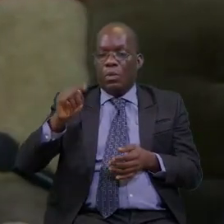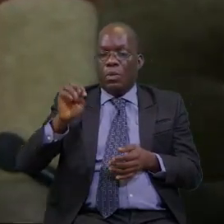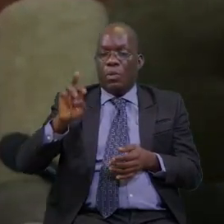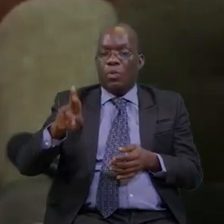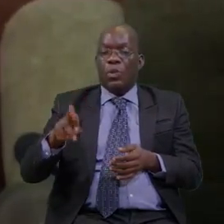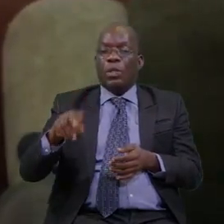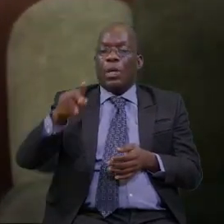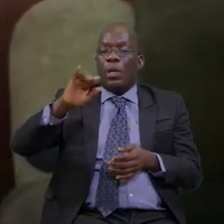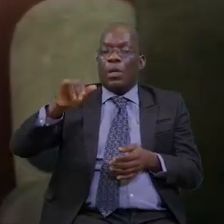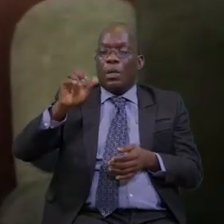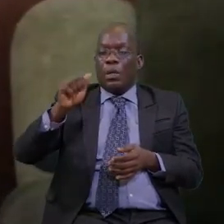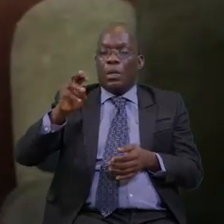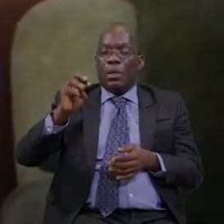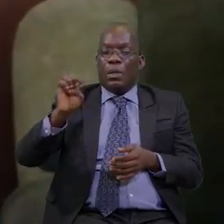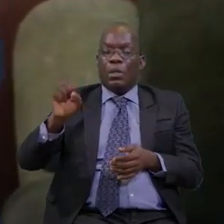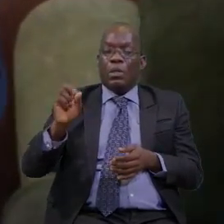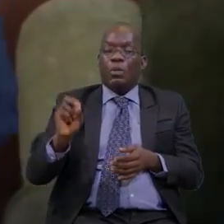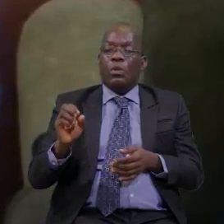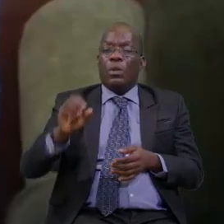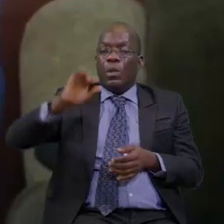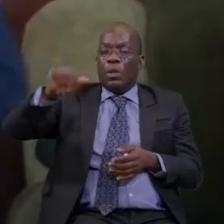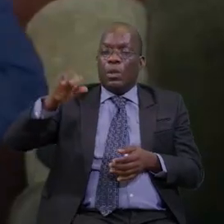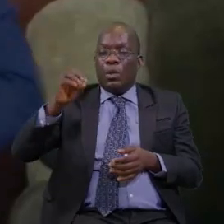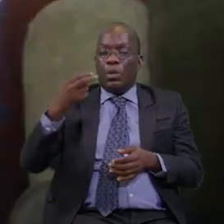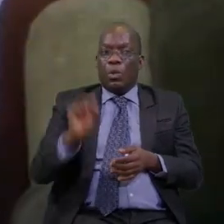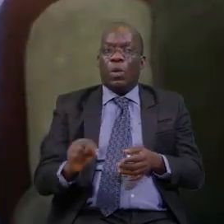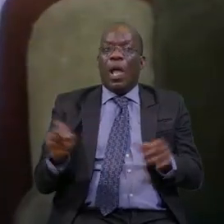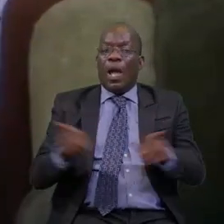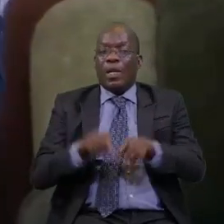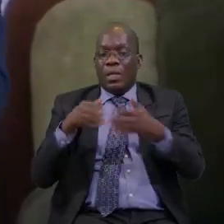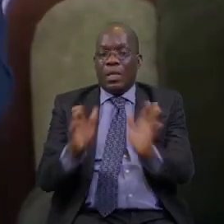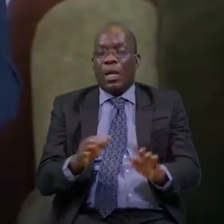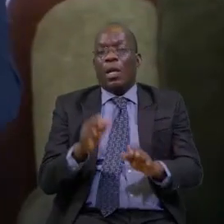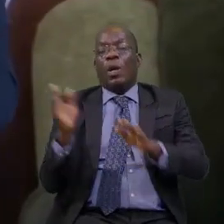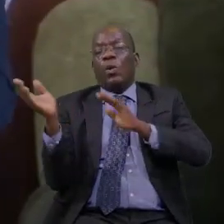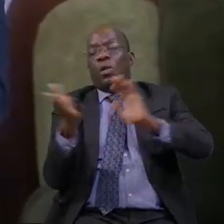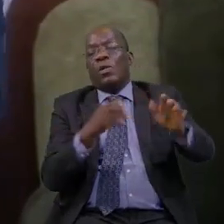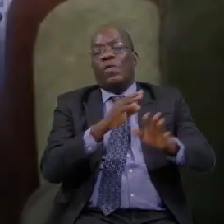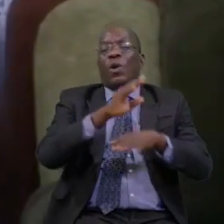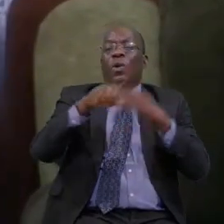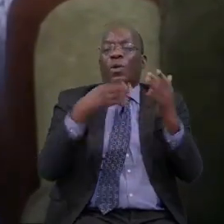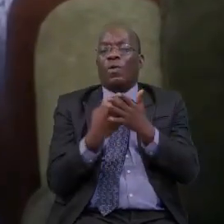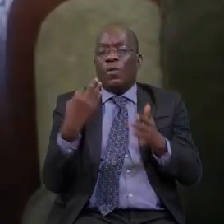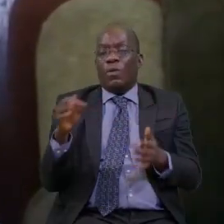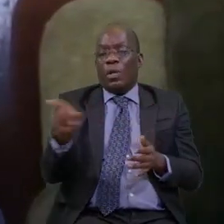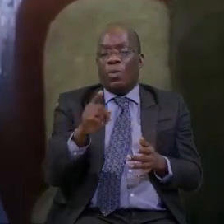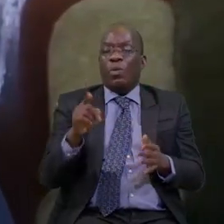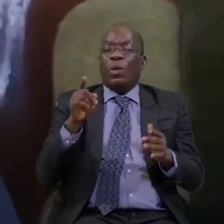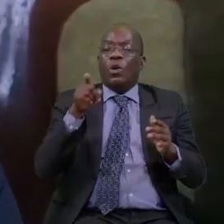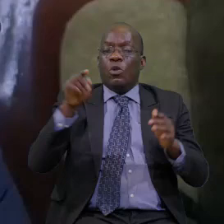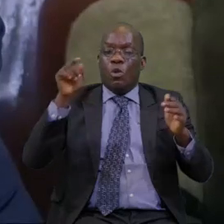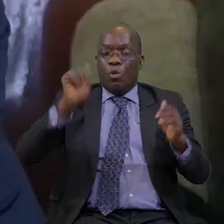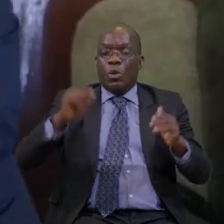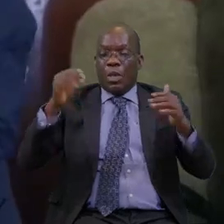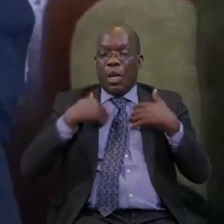all the others. As a leader, you must throw all those things away and have a reproductive process